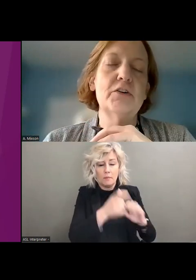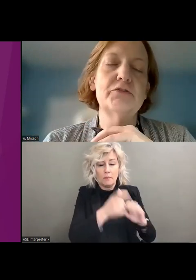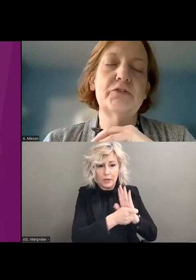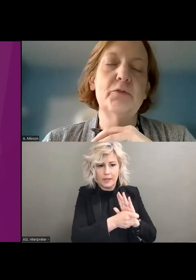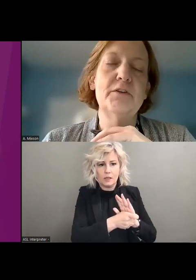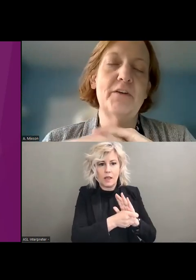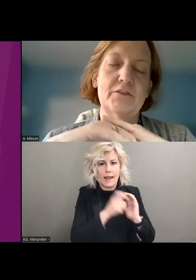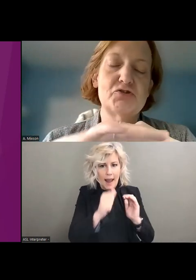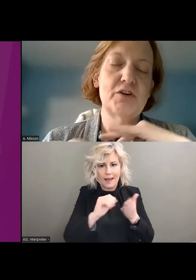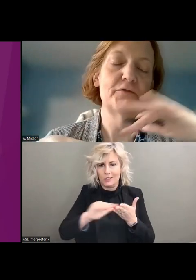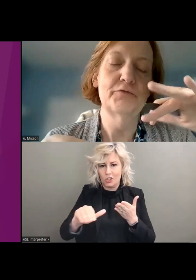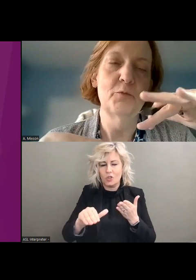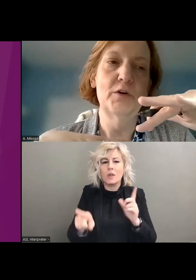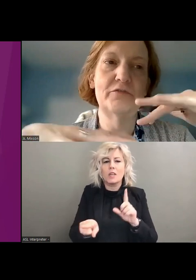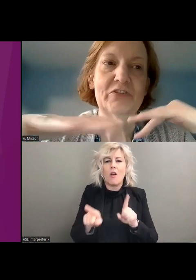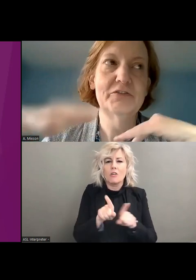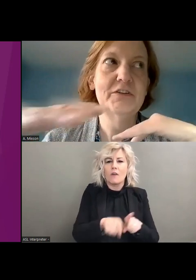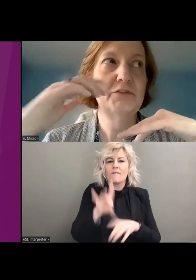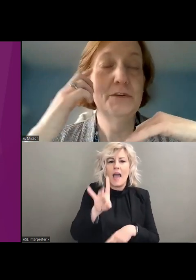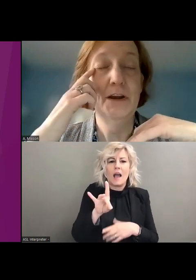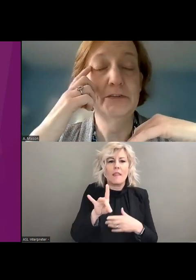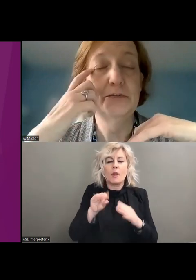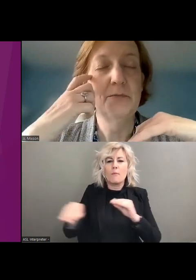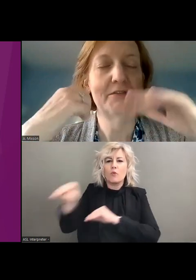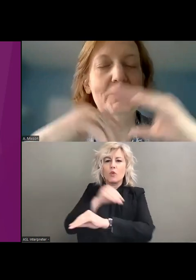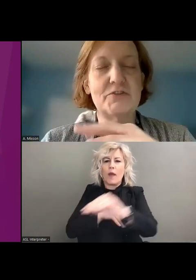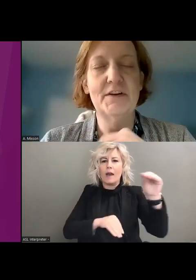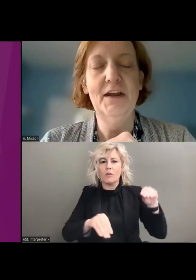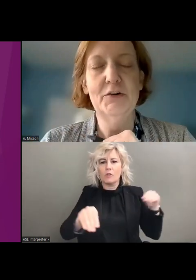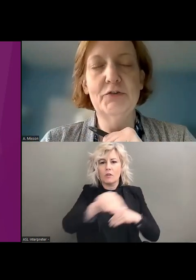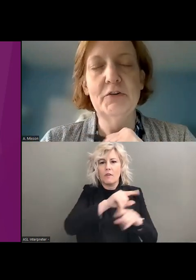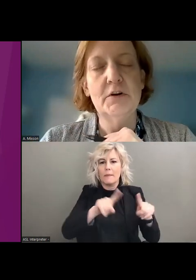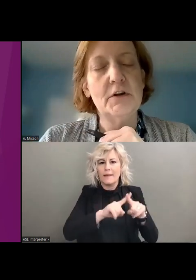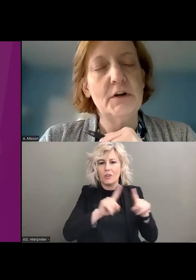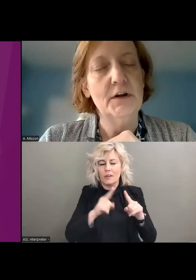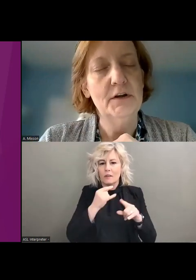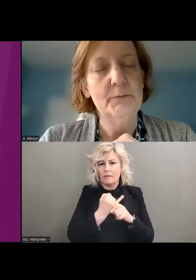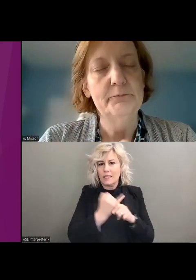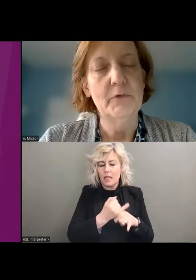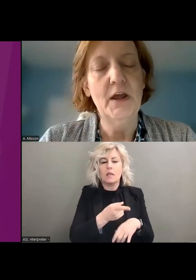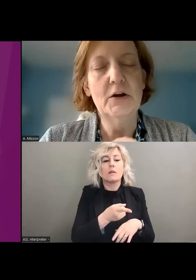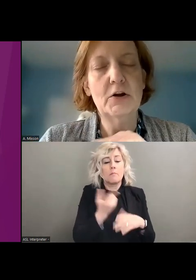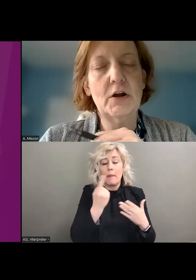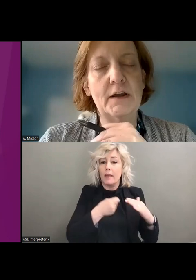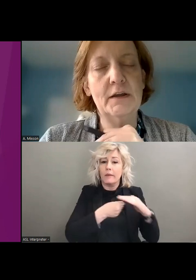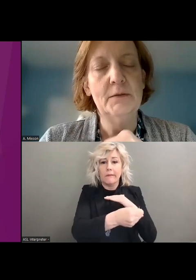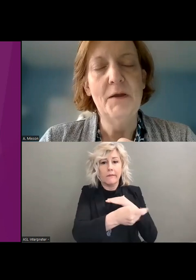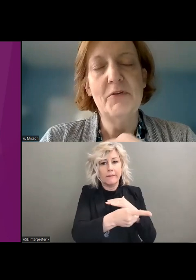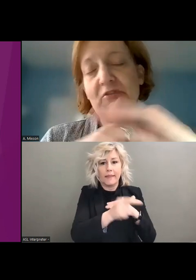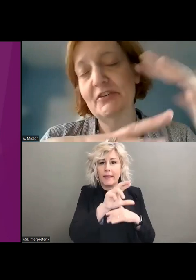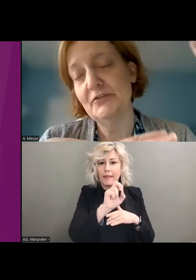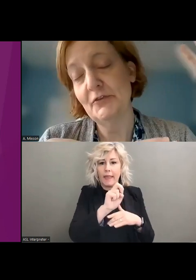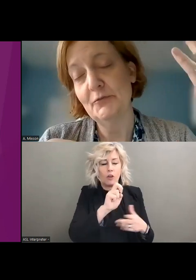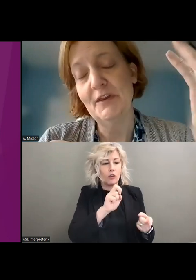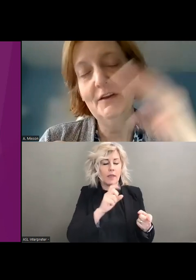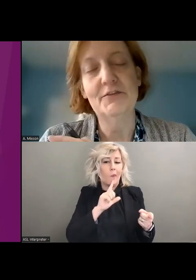they also, we found, shuffle from one facility to the next. So you may see a child that entered care and maybe they